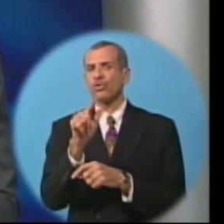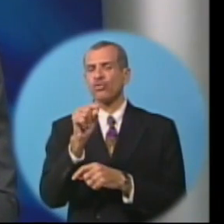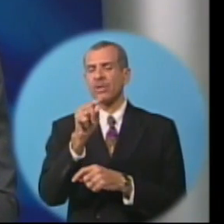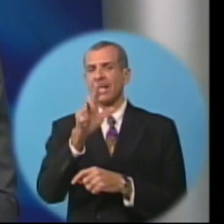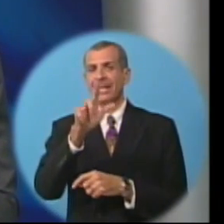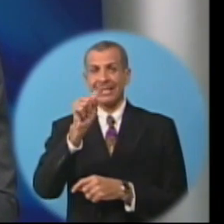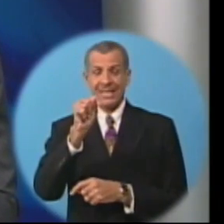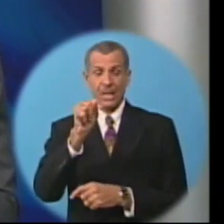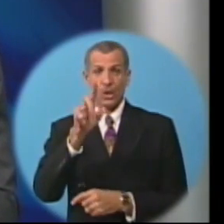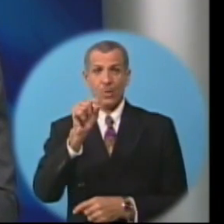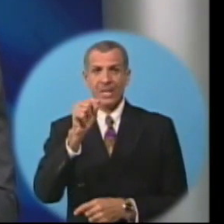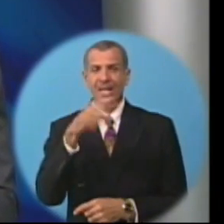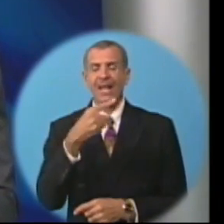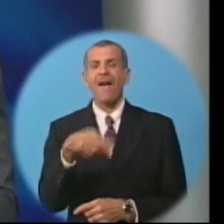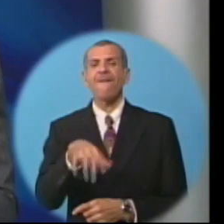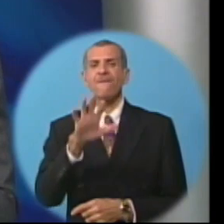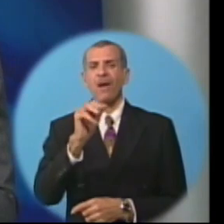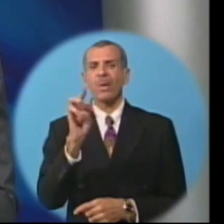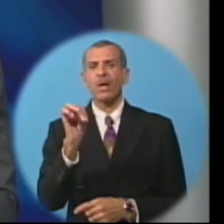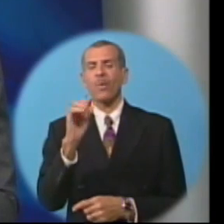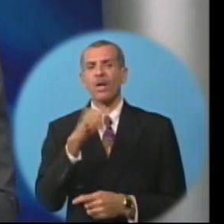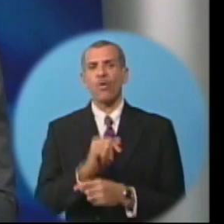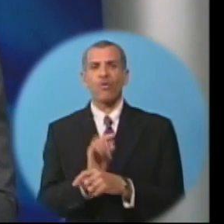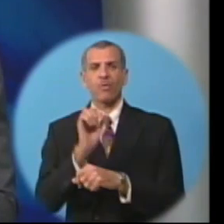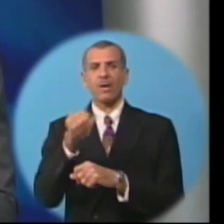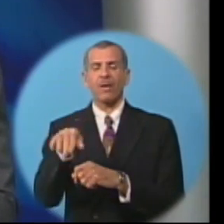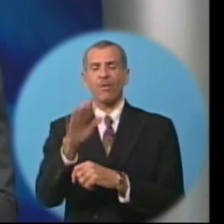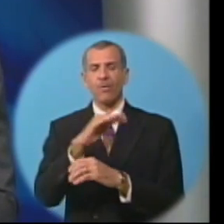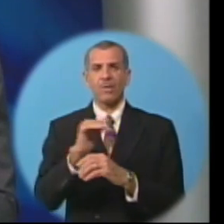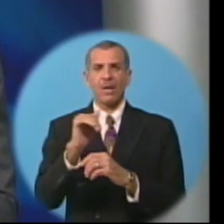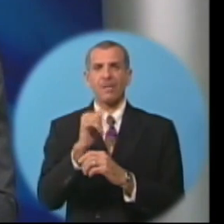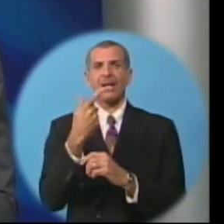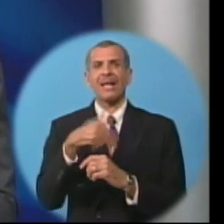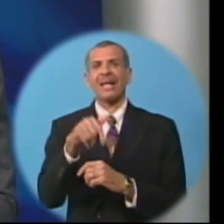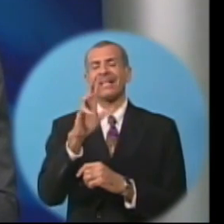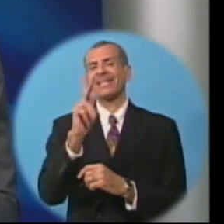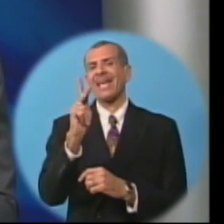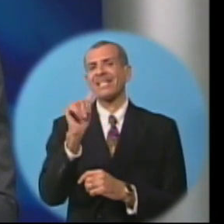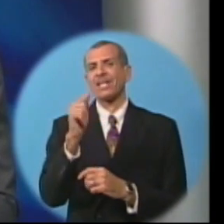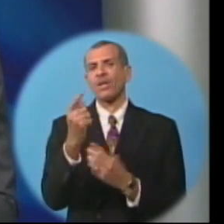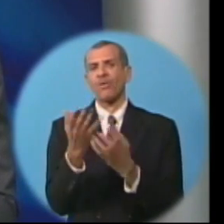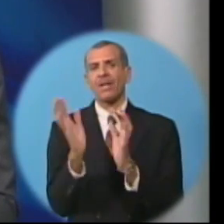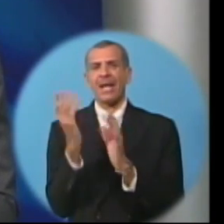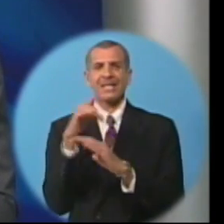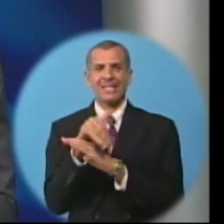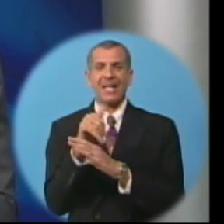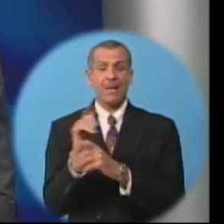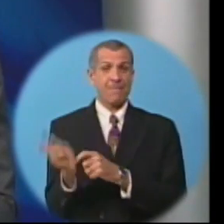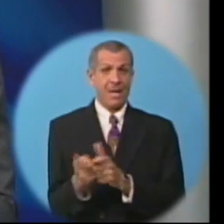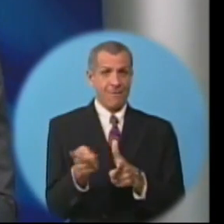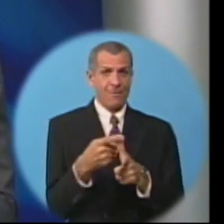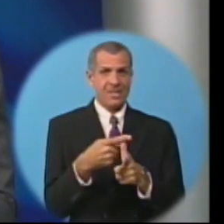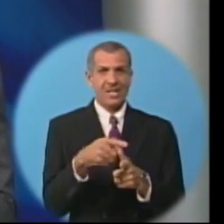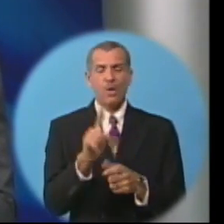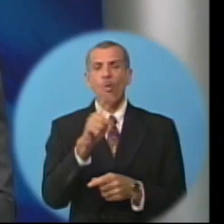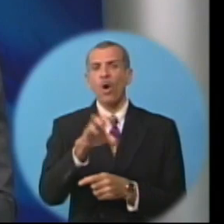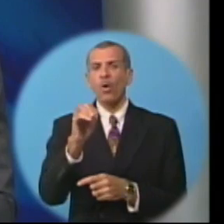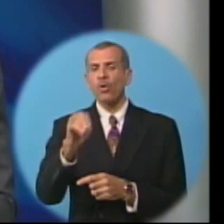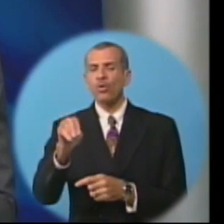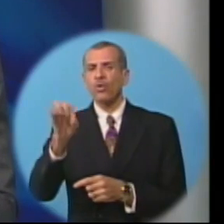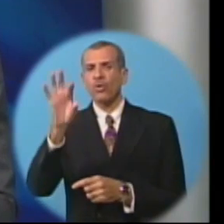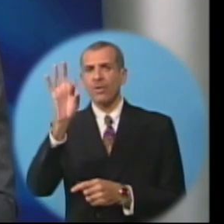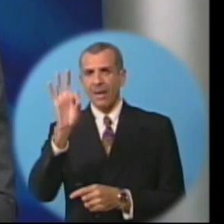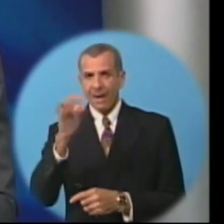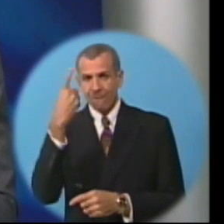a convincing 5-wicket win over New Zealand at Kensington Oval last night. Batting first, the Kiwis posted 109